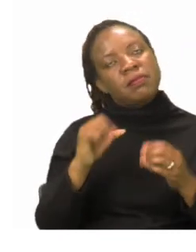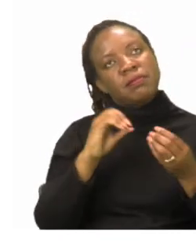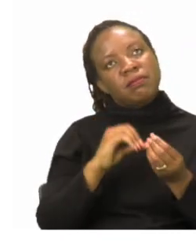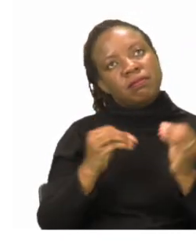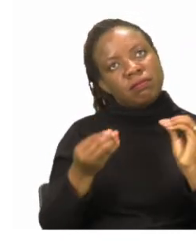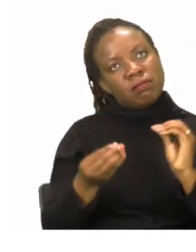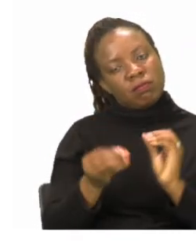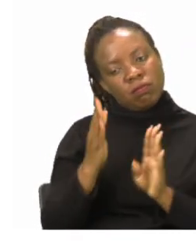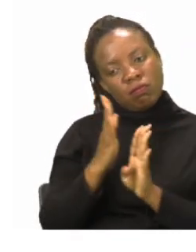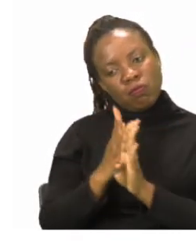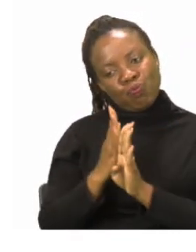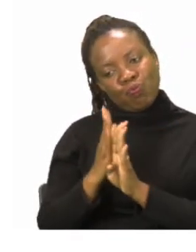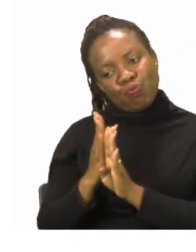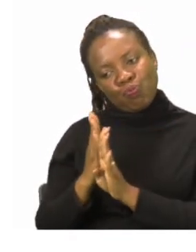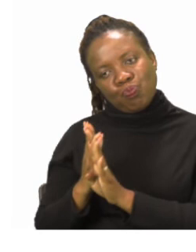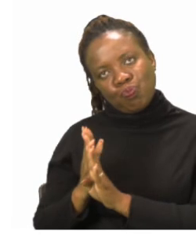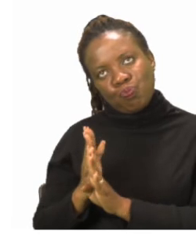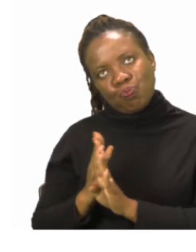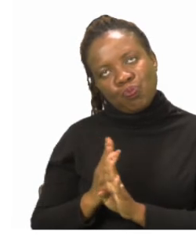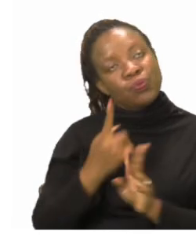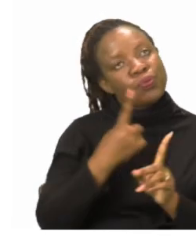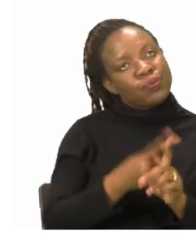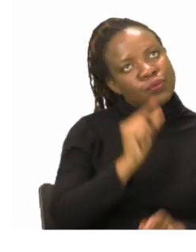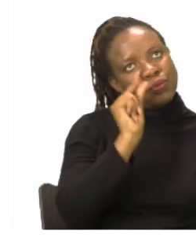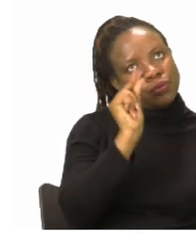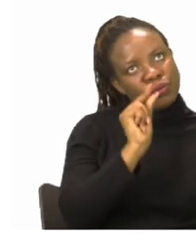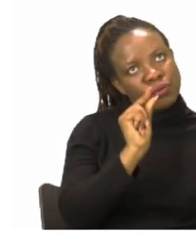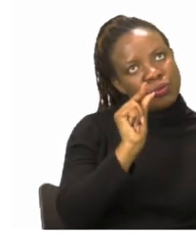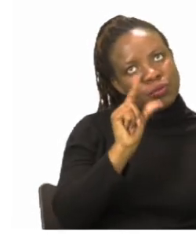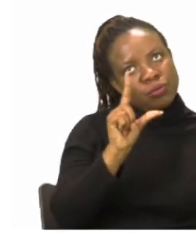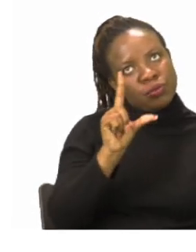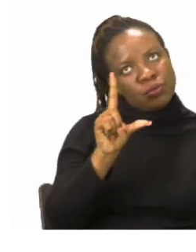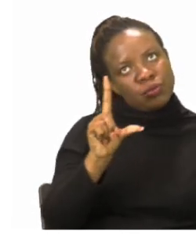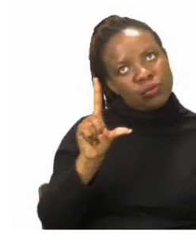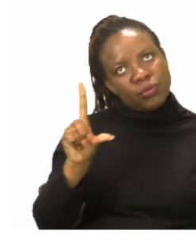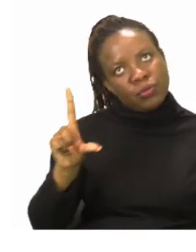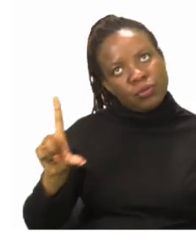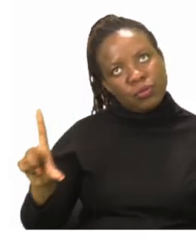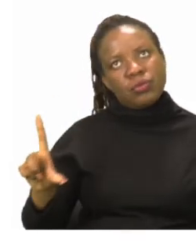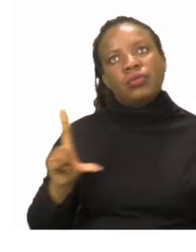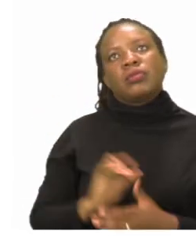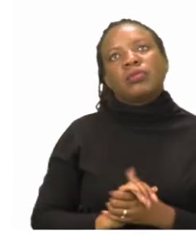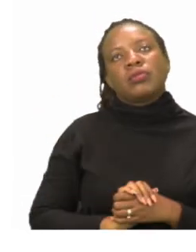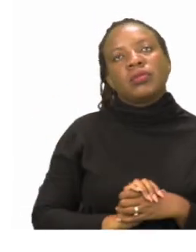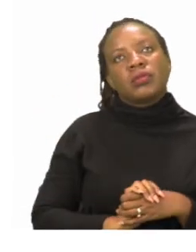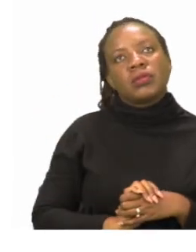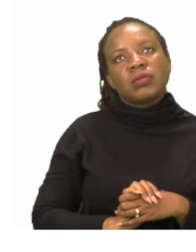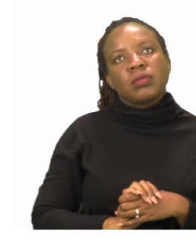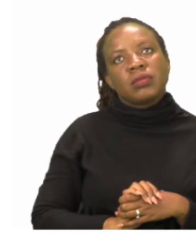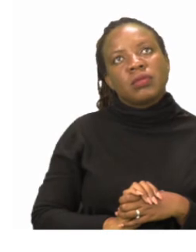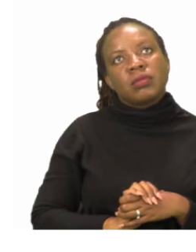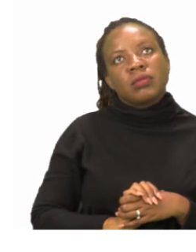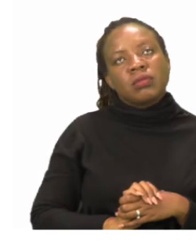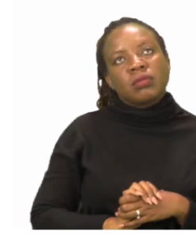right order from the smallest to the biggest number. Okay, I will now